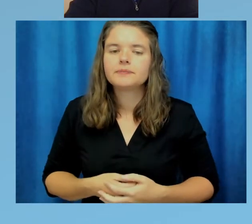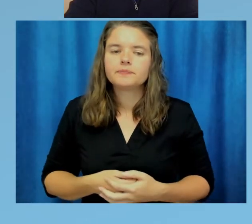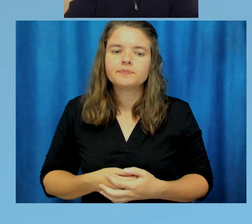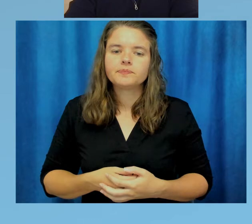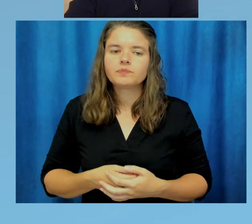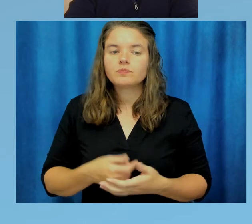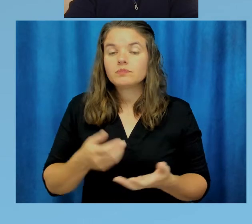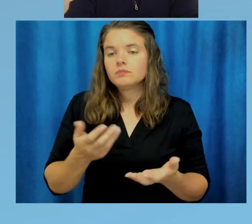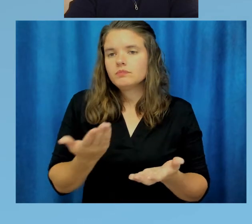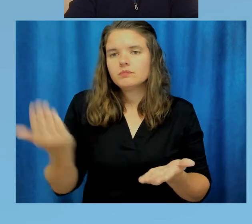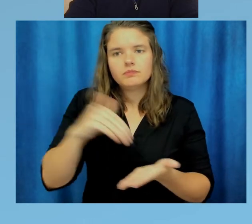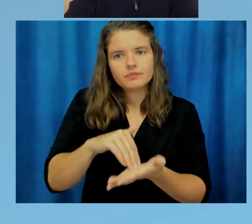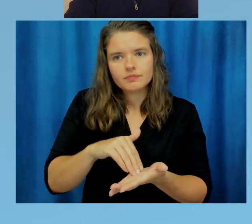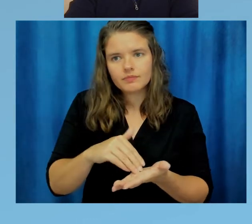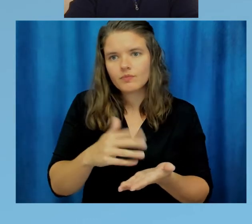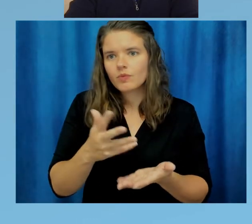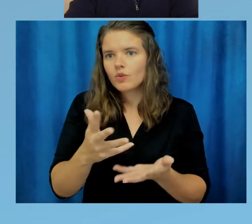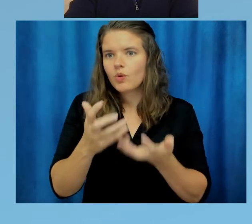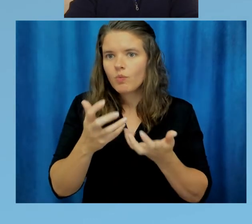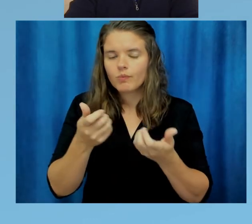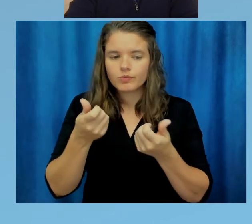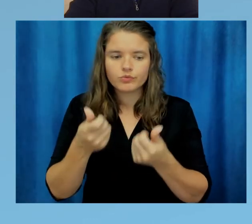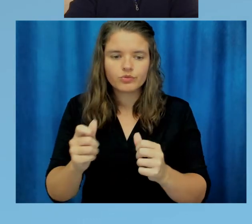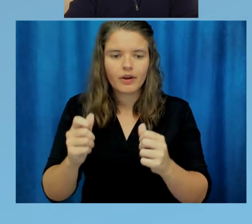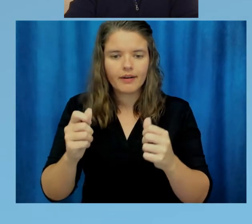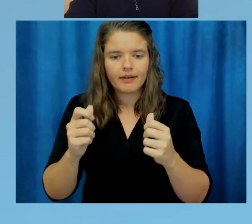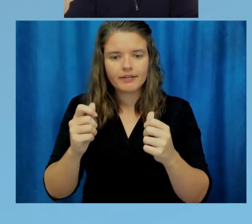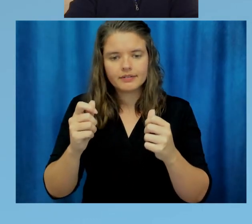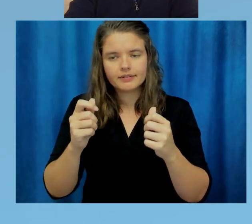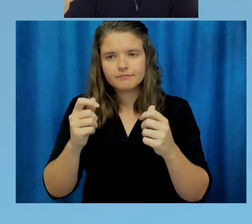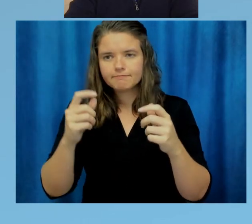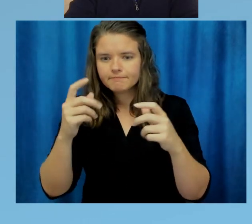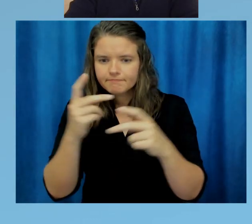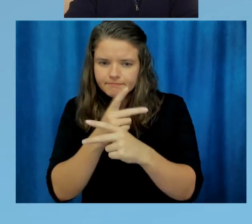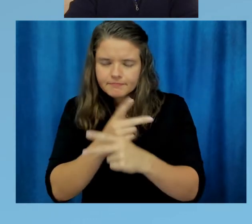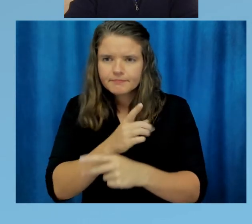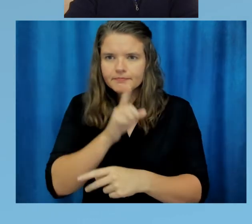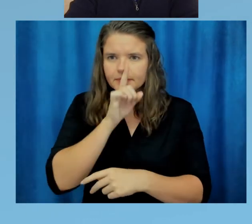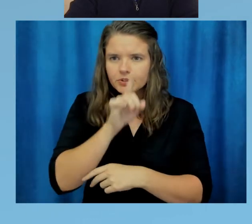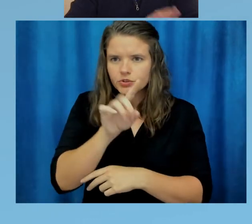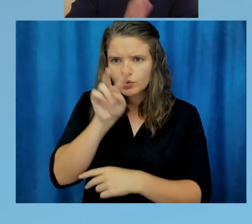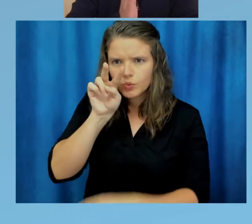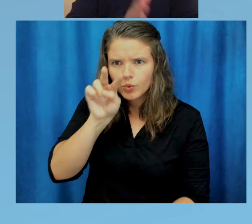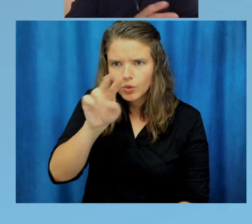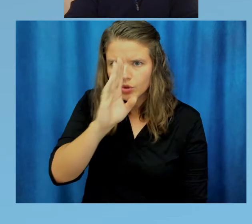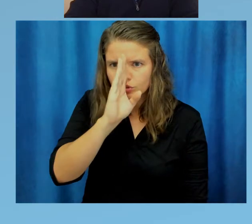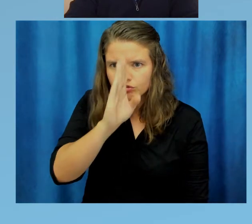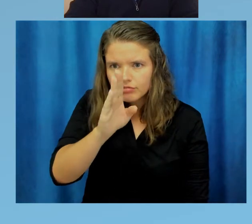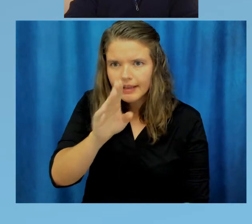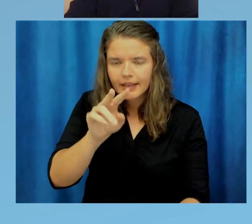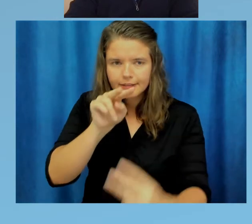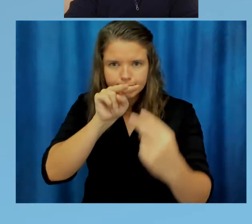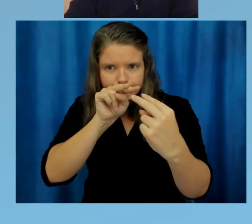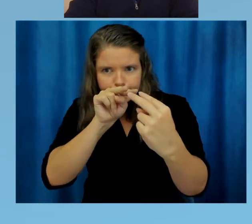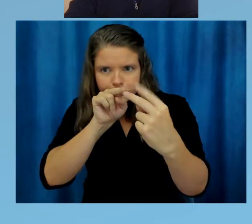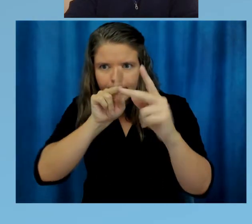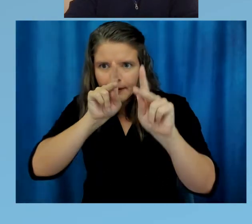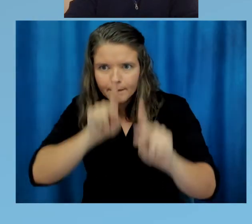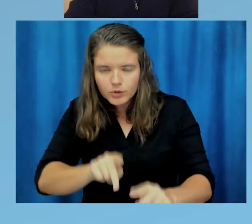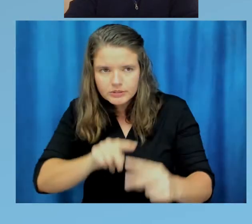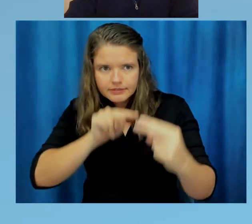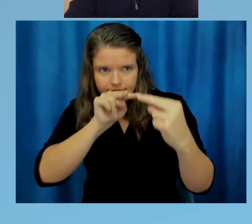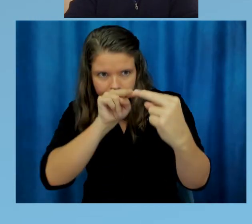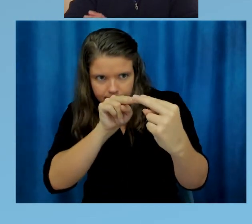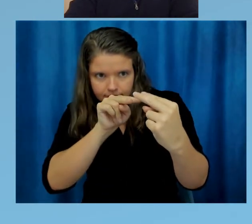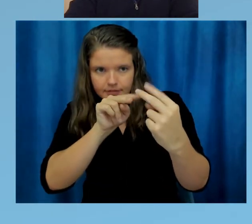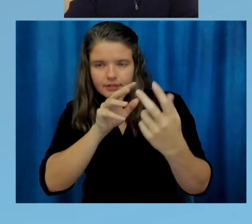bit. So again, you want to try and resort to making sure you're looking straight at the person,